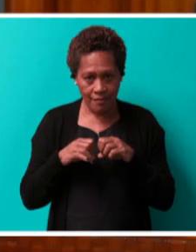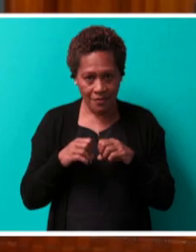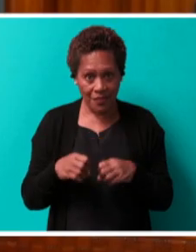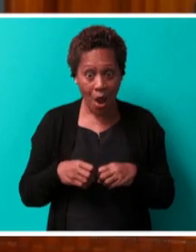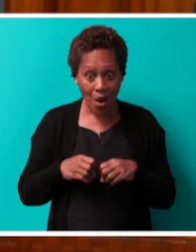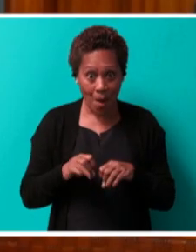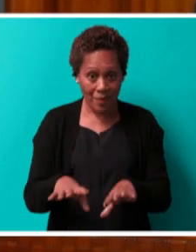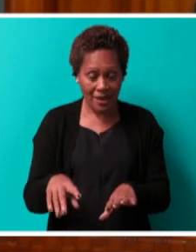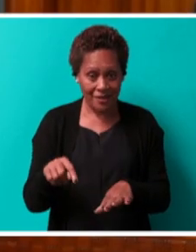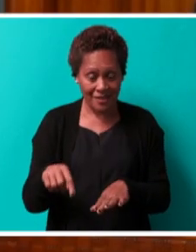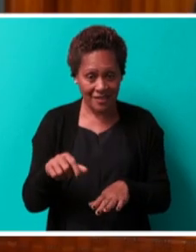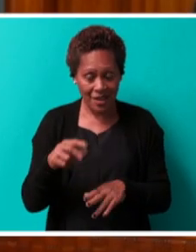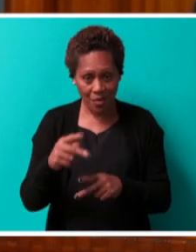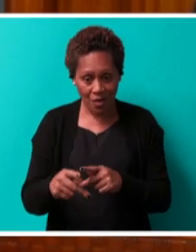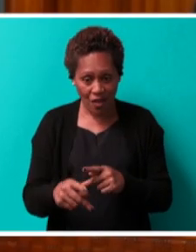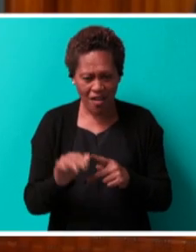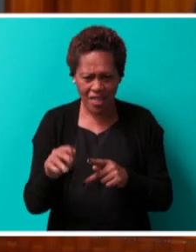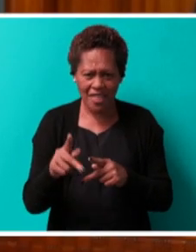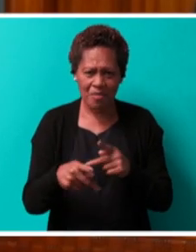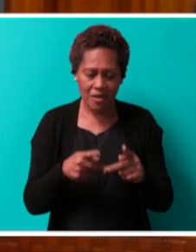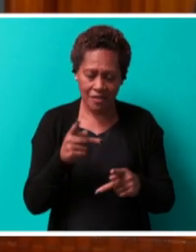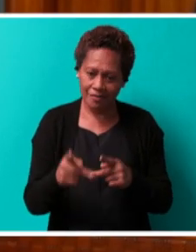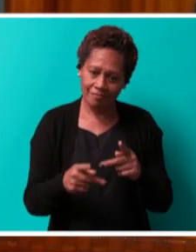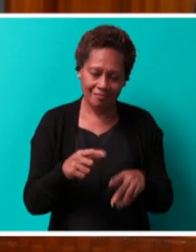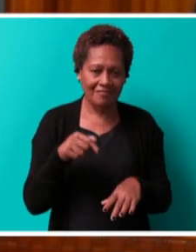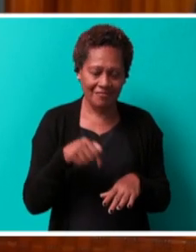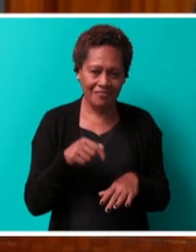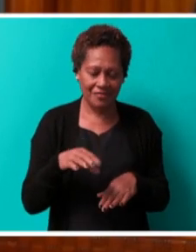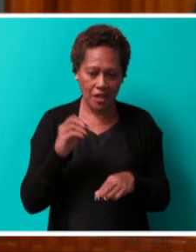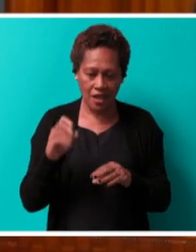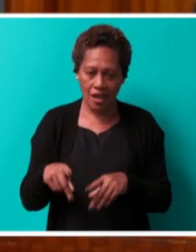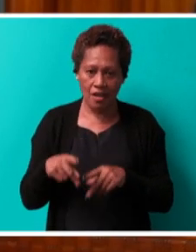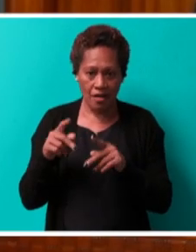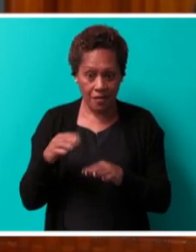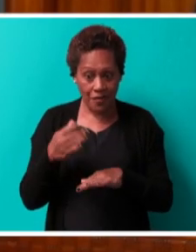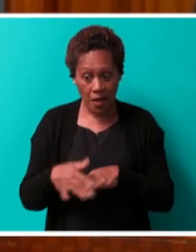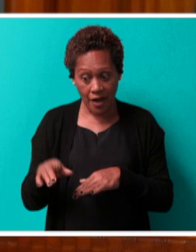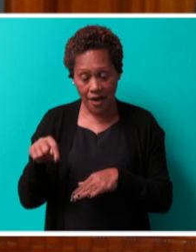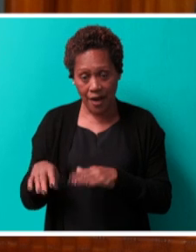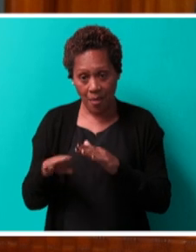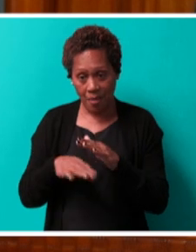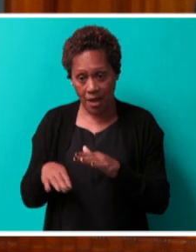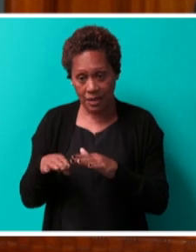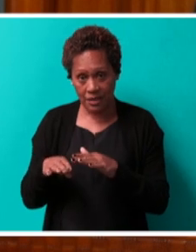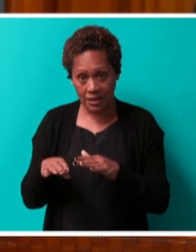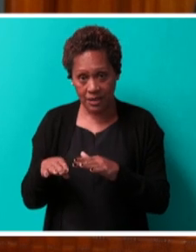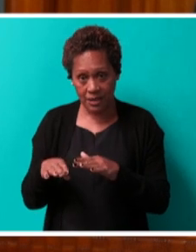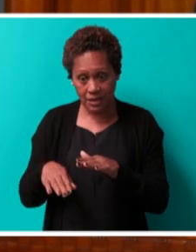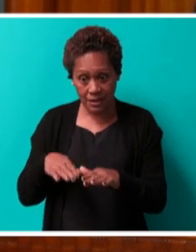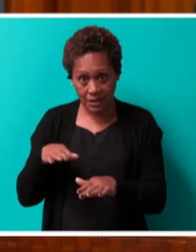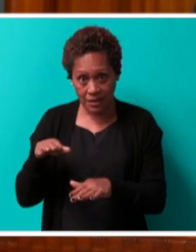gazetted processes in accordance with new legal procedures, these new bases will supplement and expand